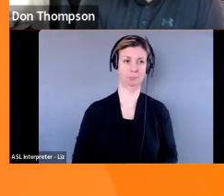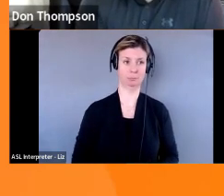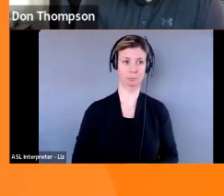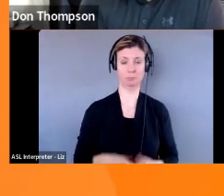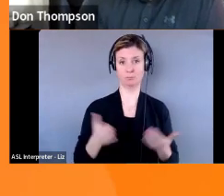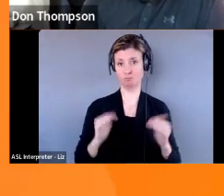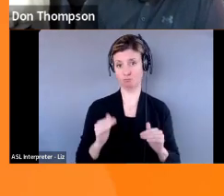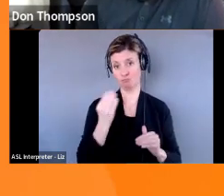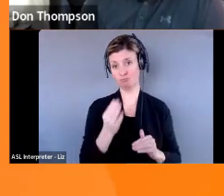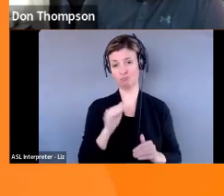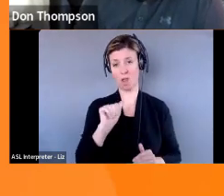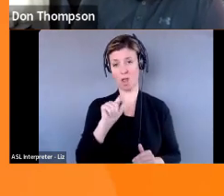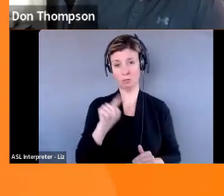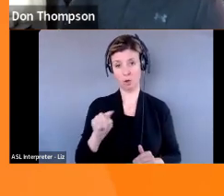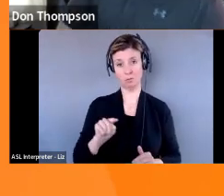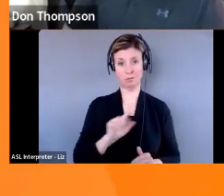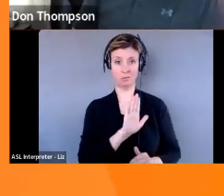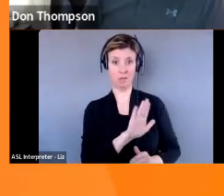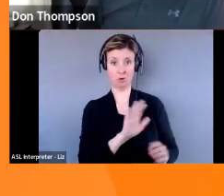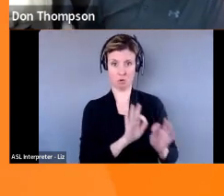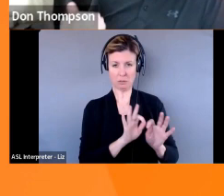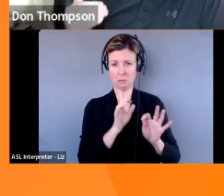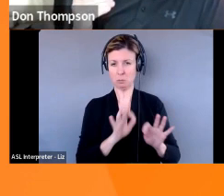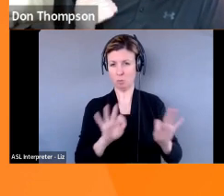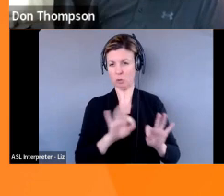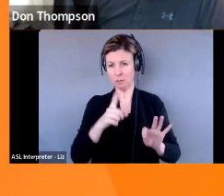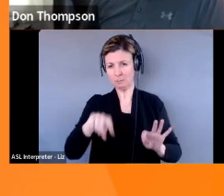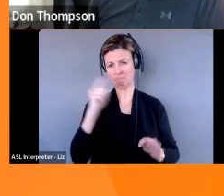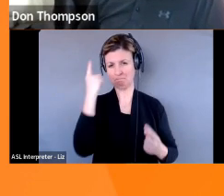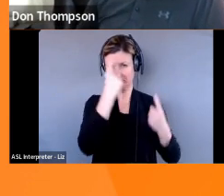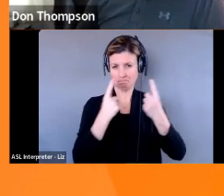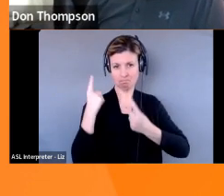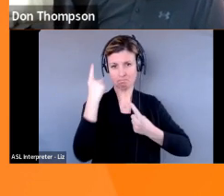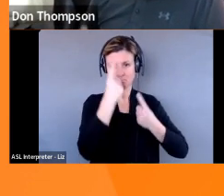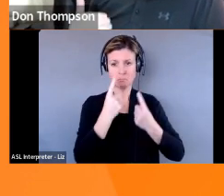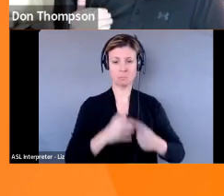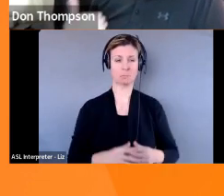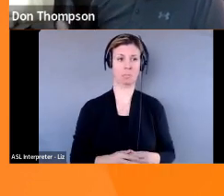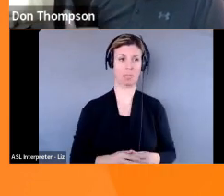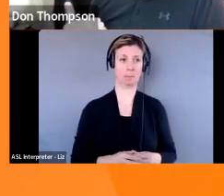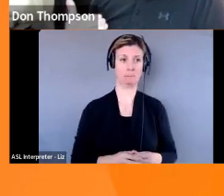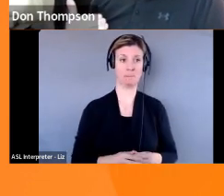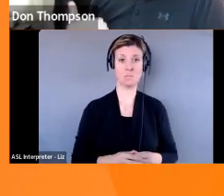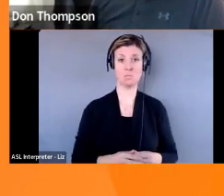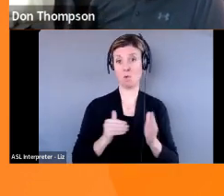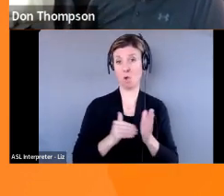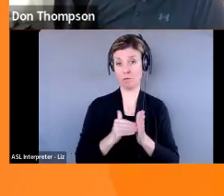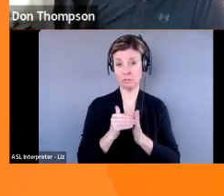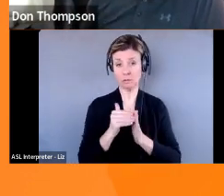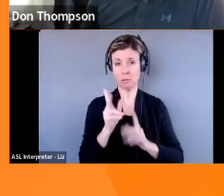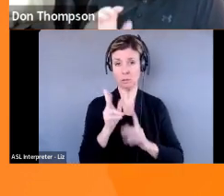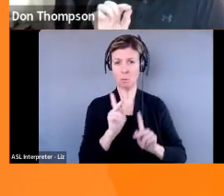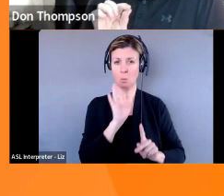Amazon cost to consider. So one of the things that a lot of people don't